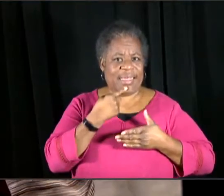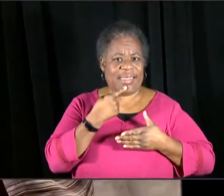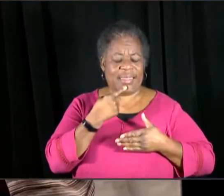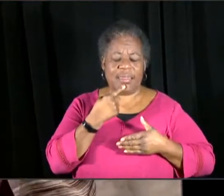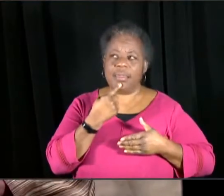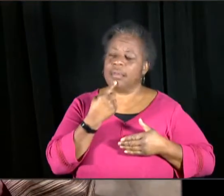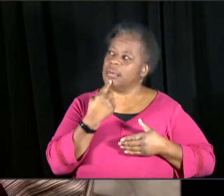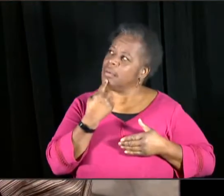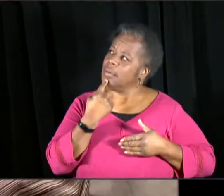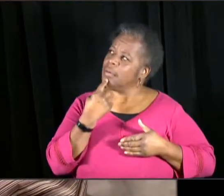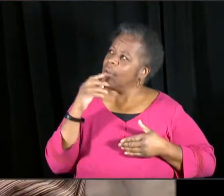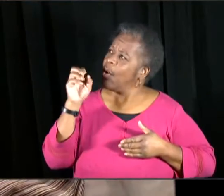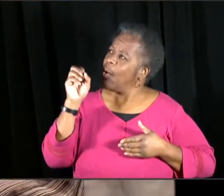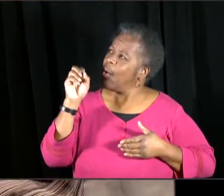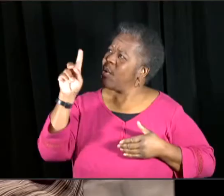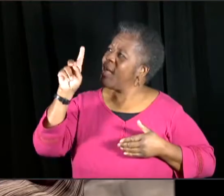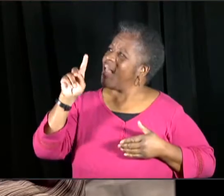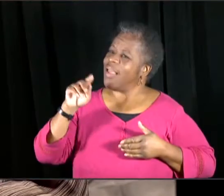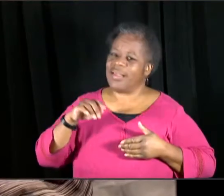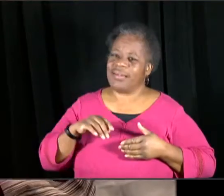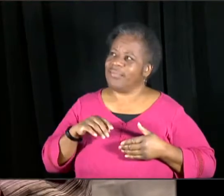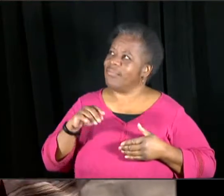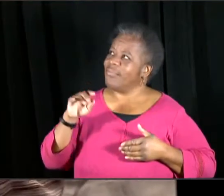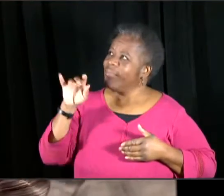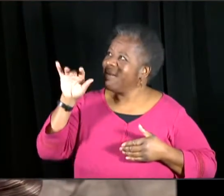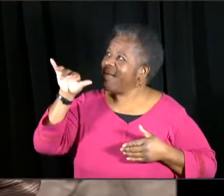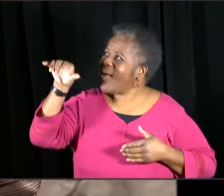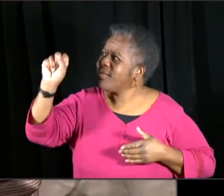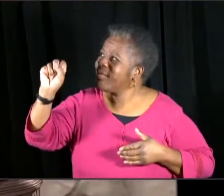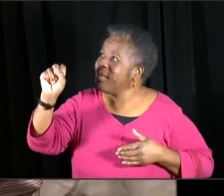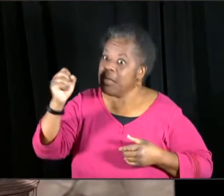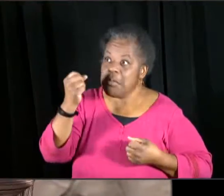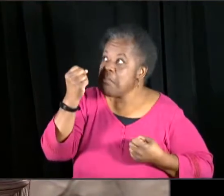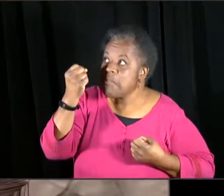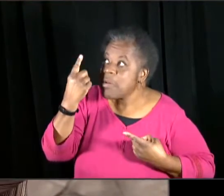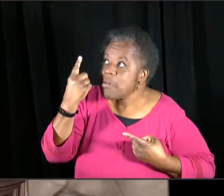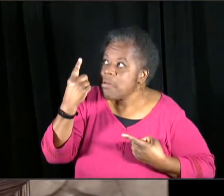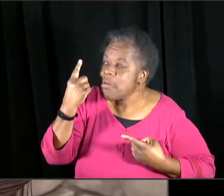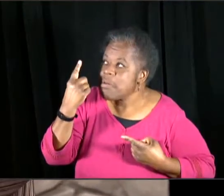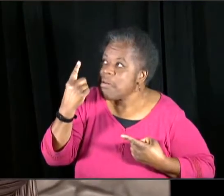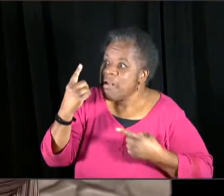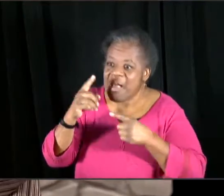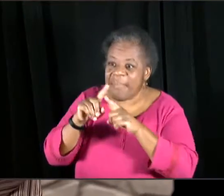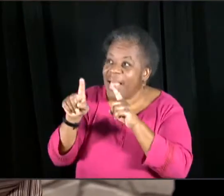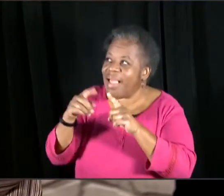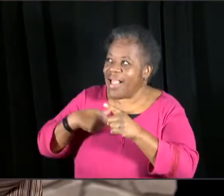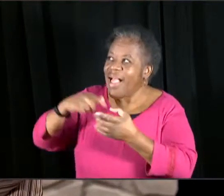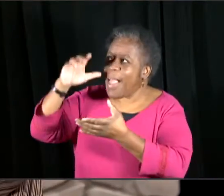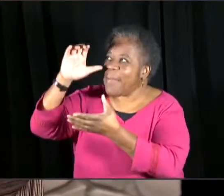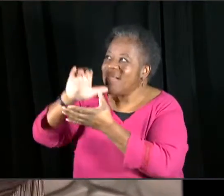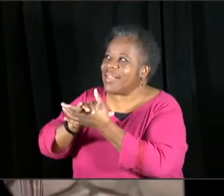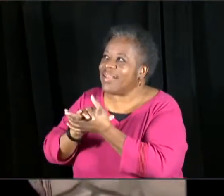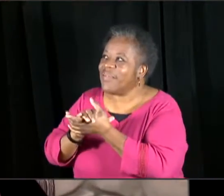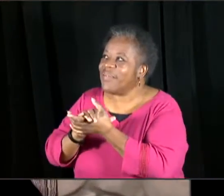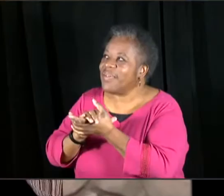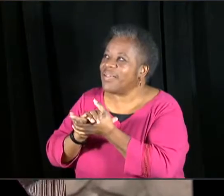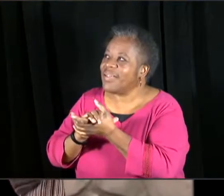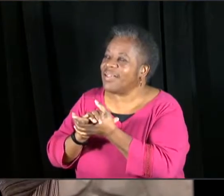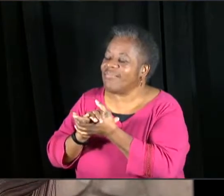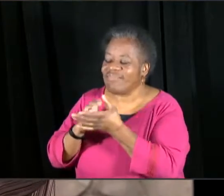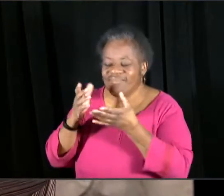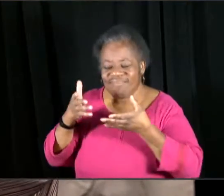"Okay, yes, I don't understand, but I believe. Let it